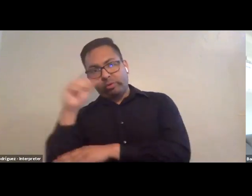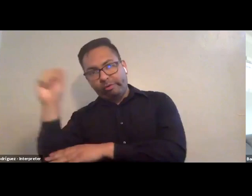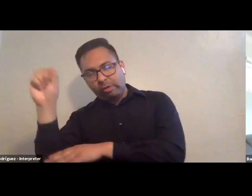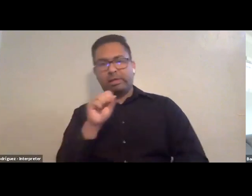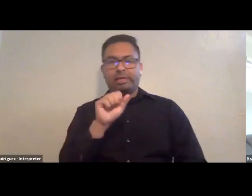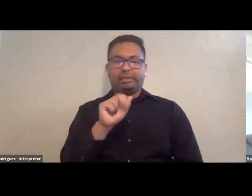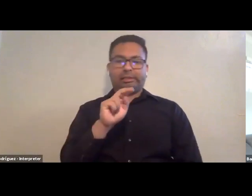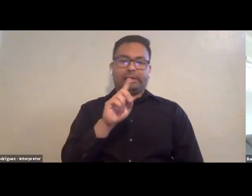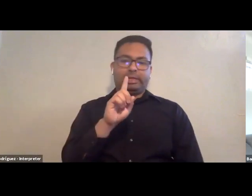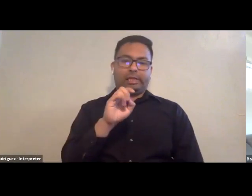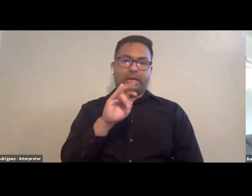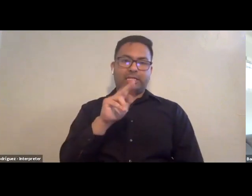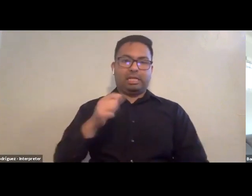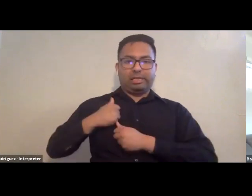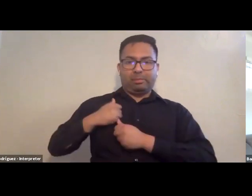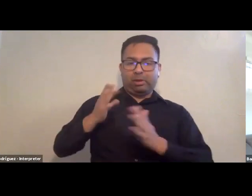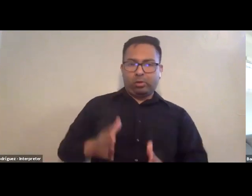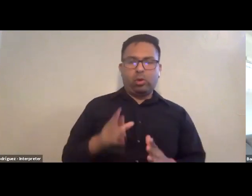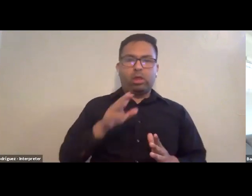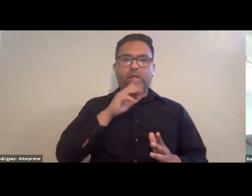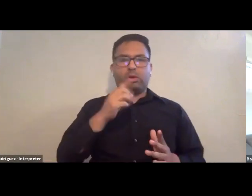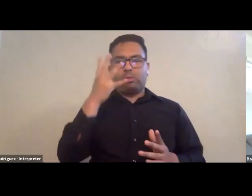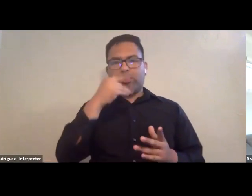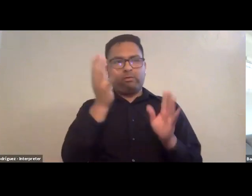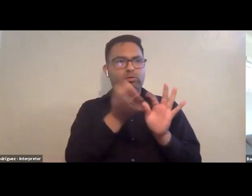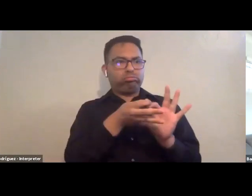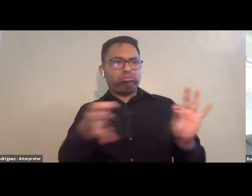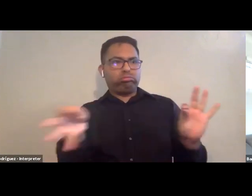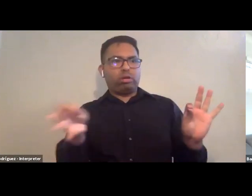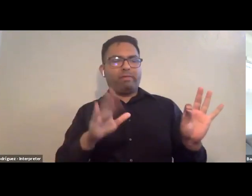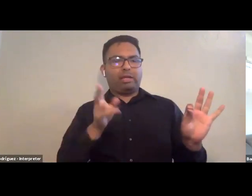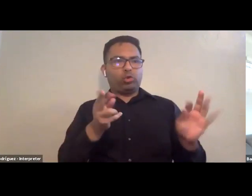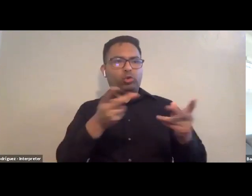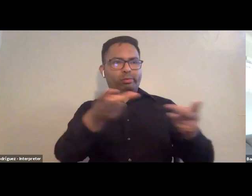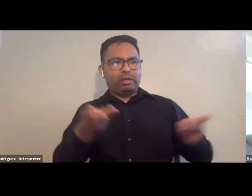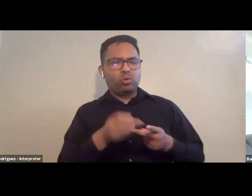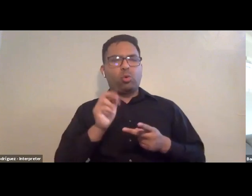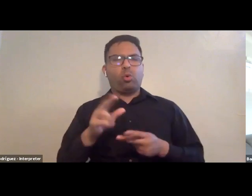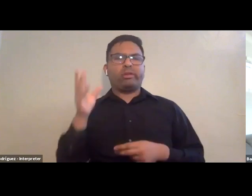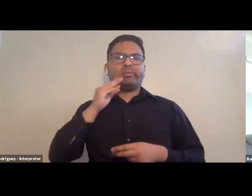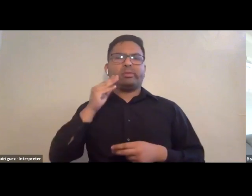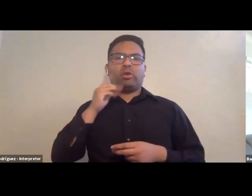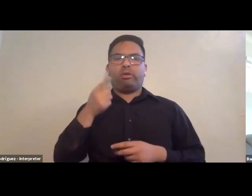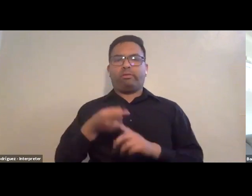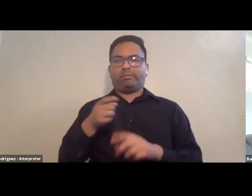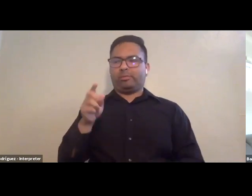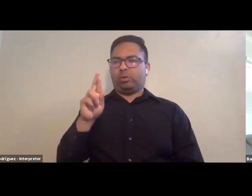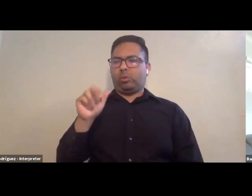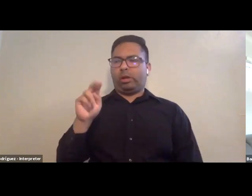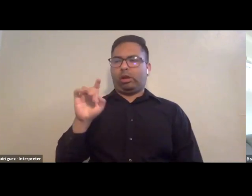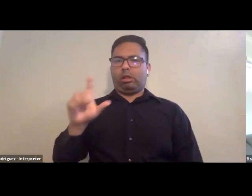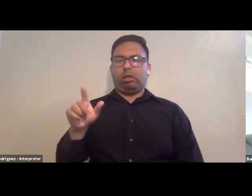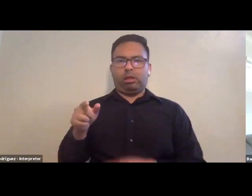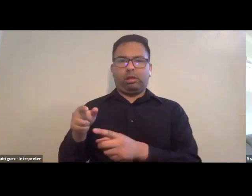Comandantes, the lyrical beauty of historic places and spaces, or the experiences of the Randall family over time as